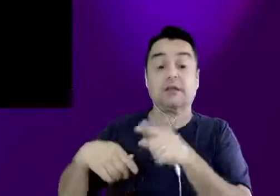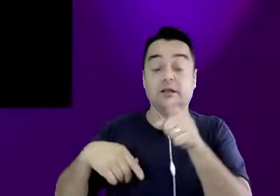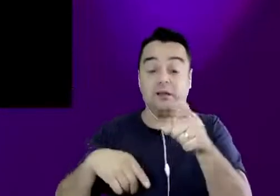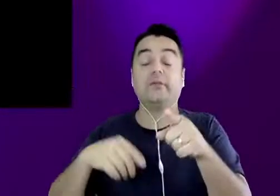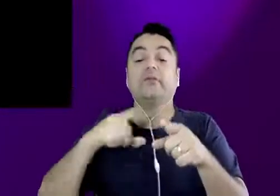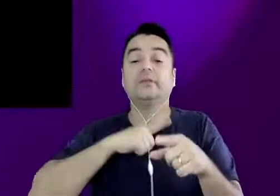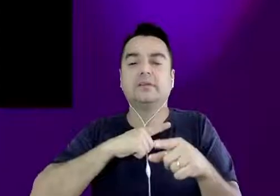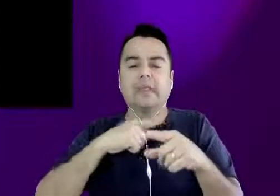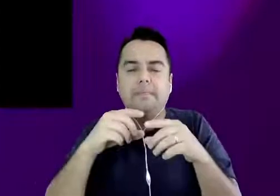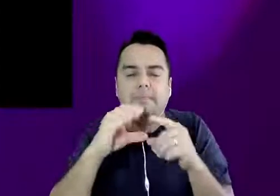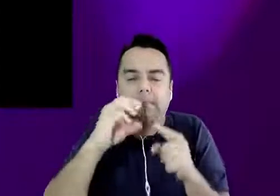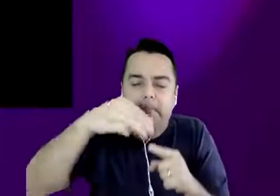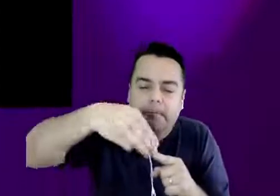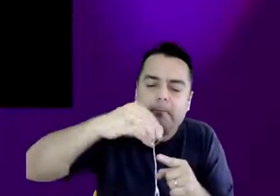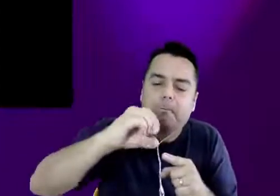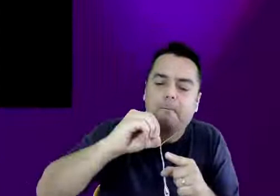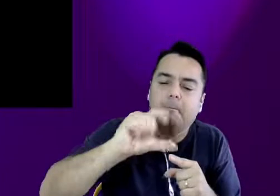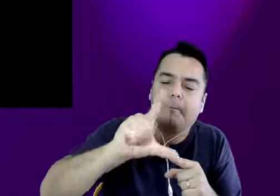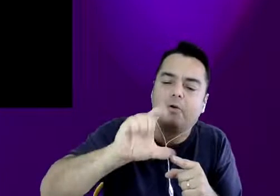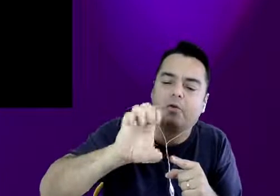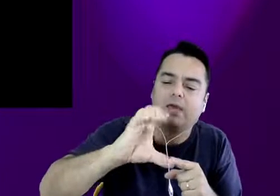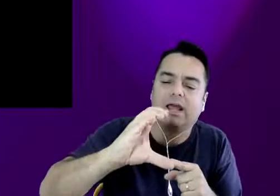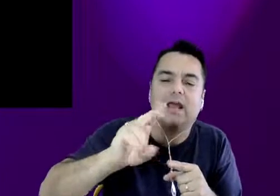D3, vitamin C,